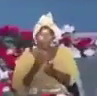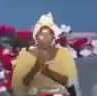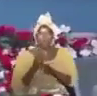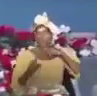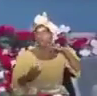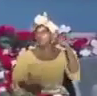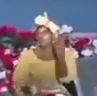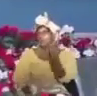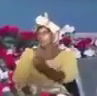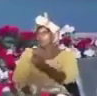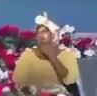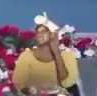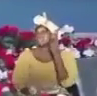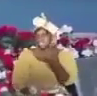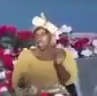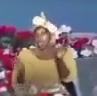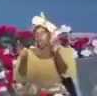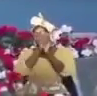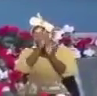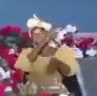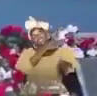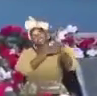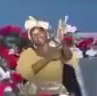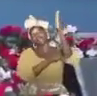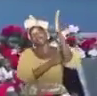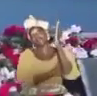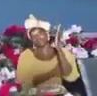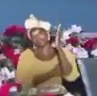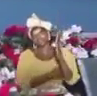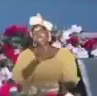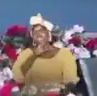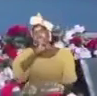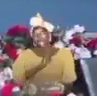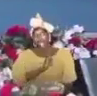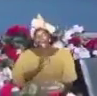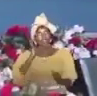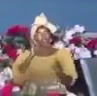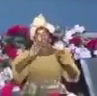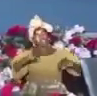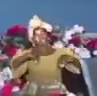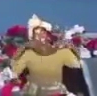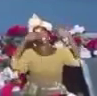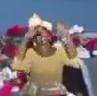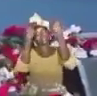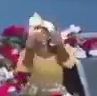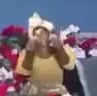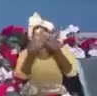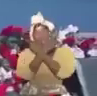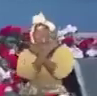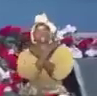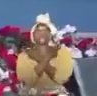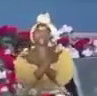resides with the Ancient of Days. I will give you rest.